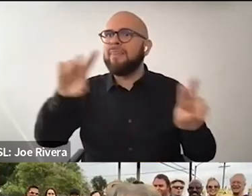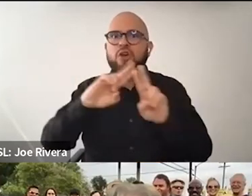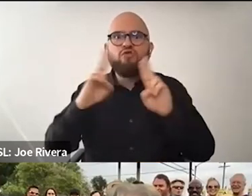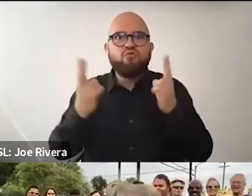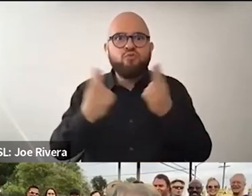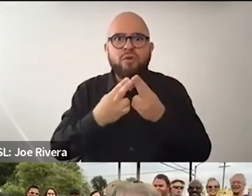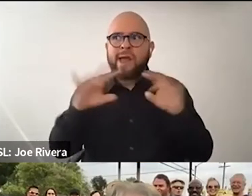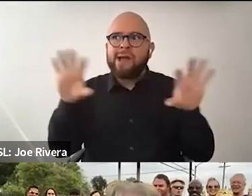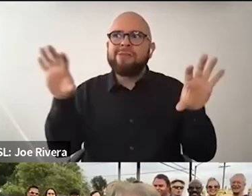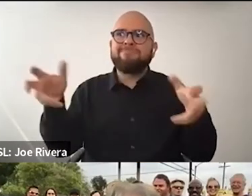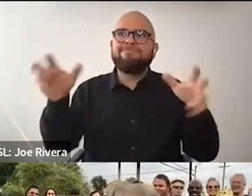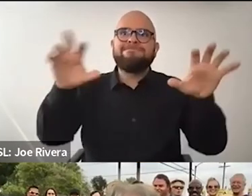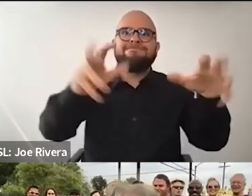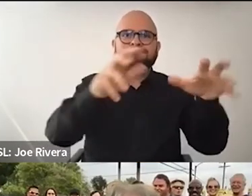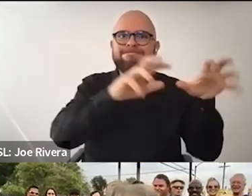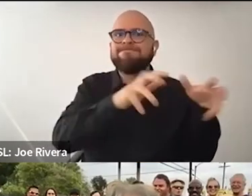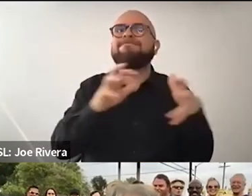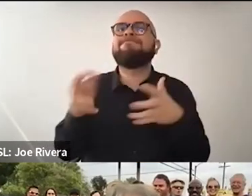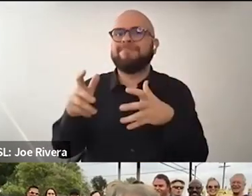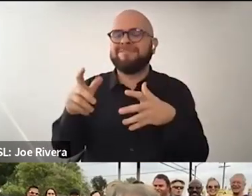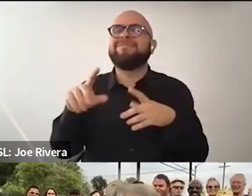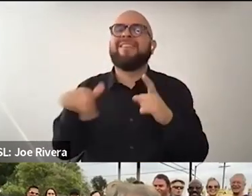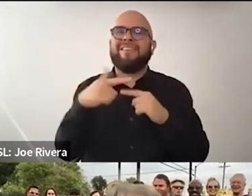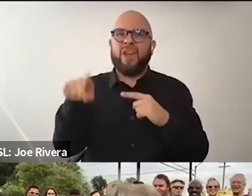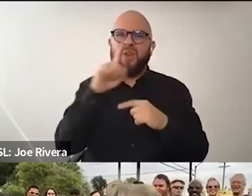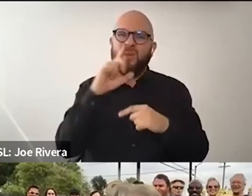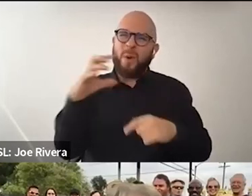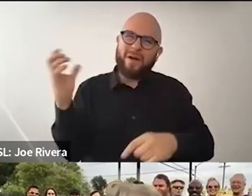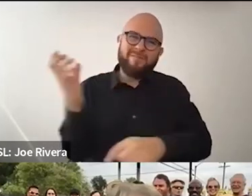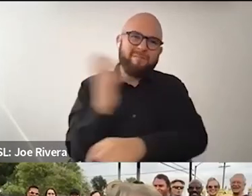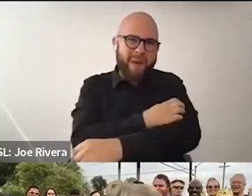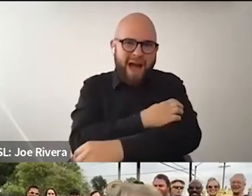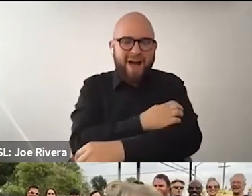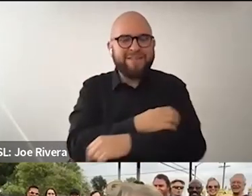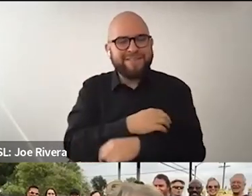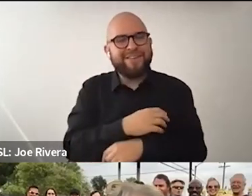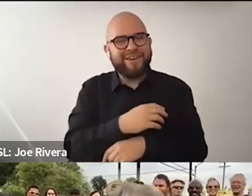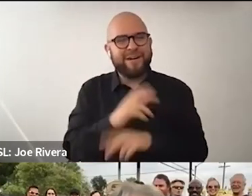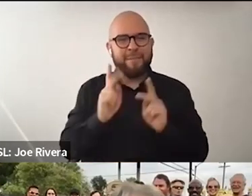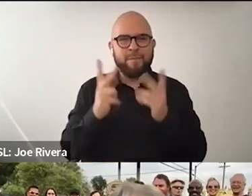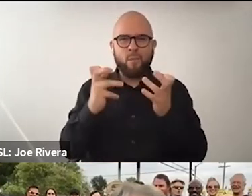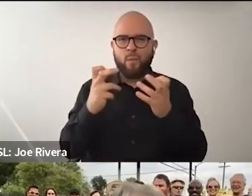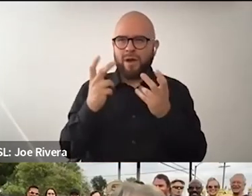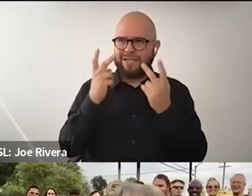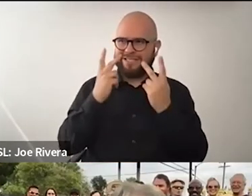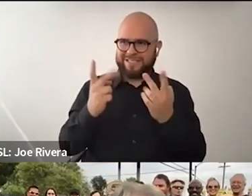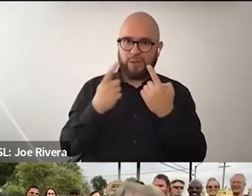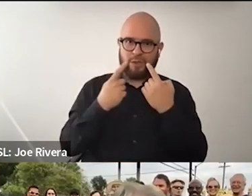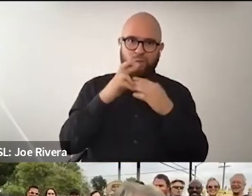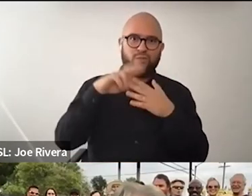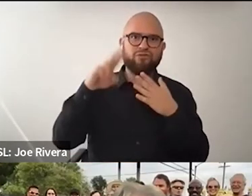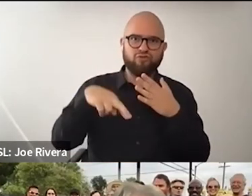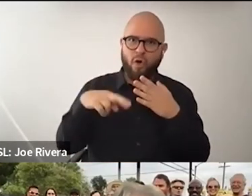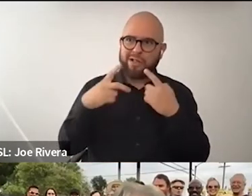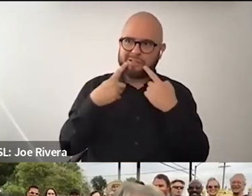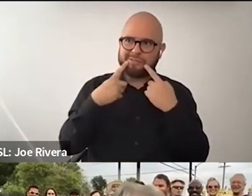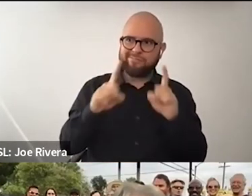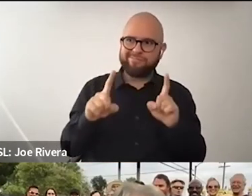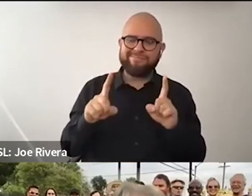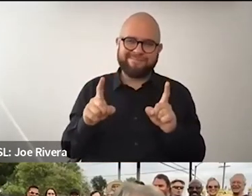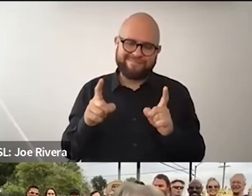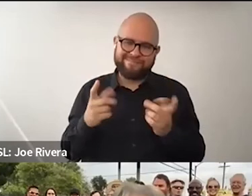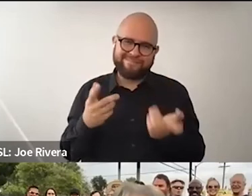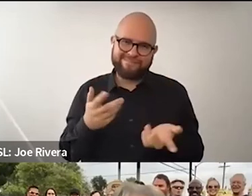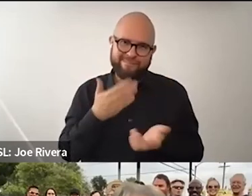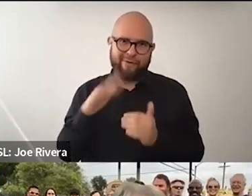than just your own little station. So people would like to see results rather than not, you know. To give an example, my old